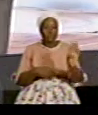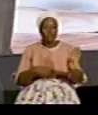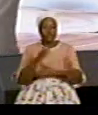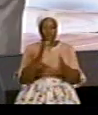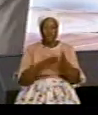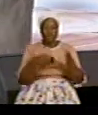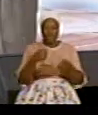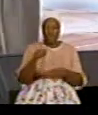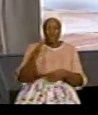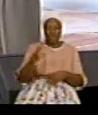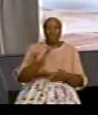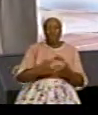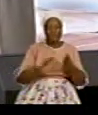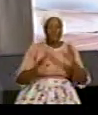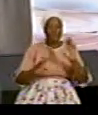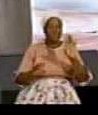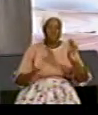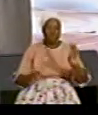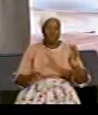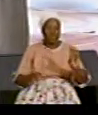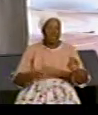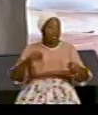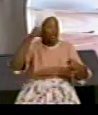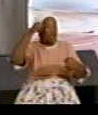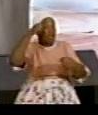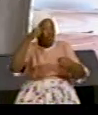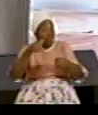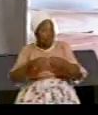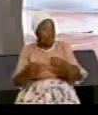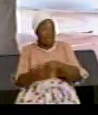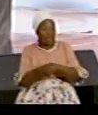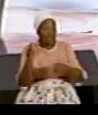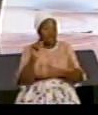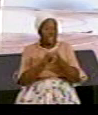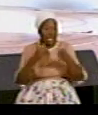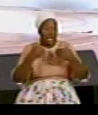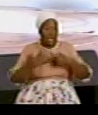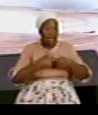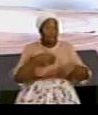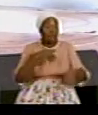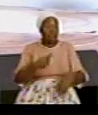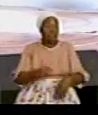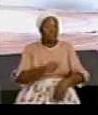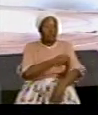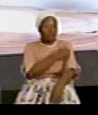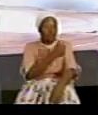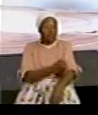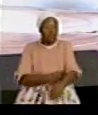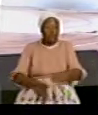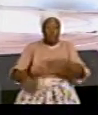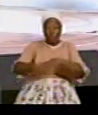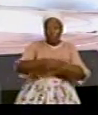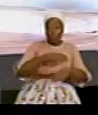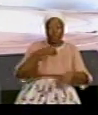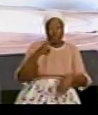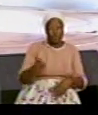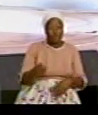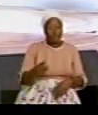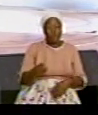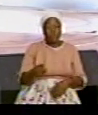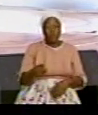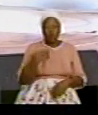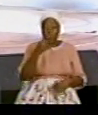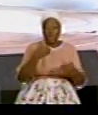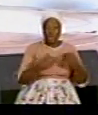from verse 7. Remember them that have the rule over you, who have spoken